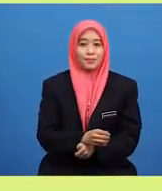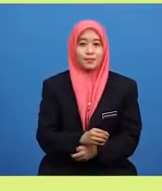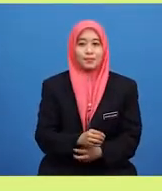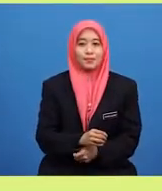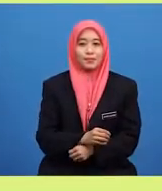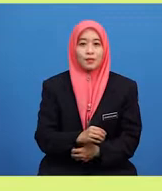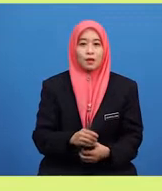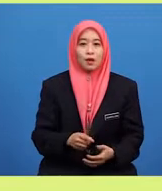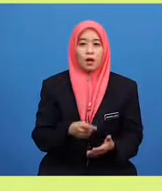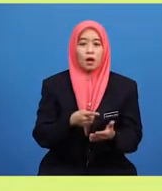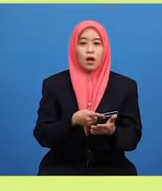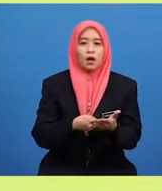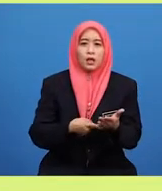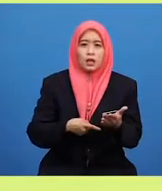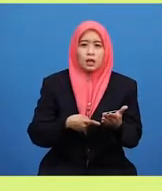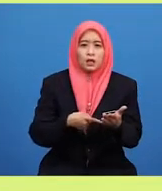What about this one?